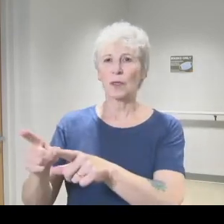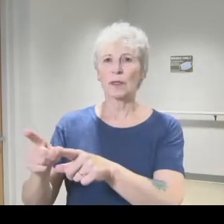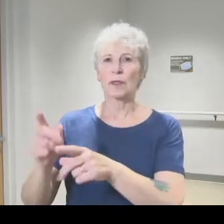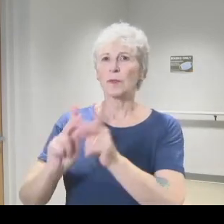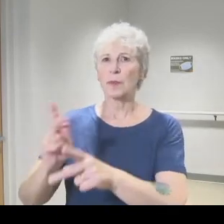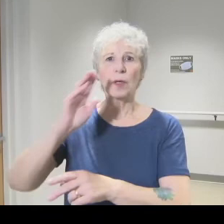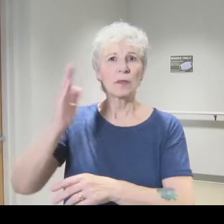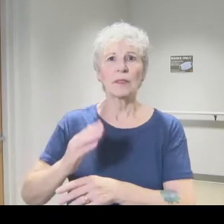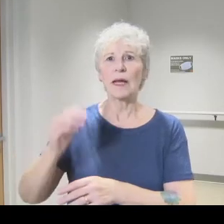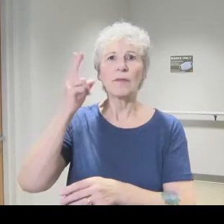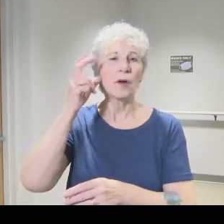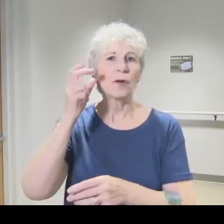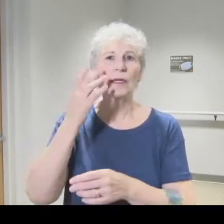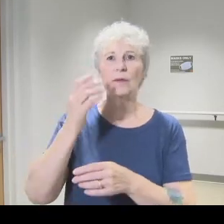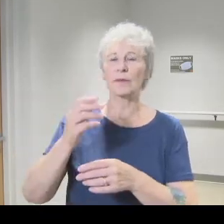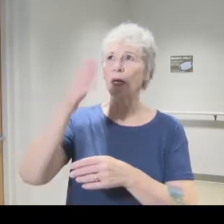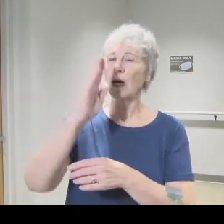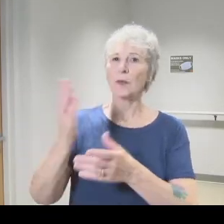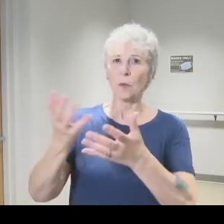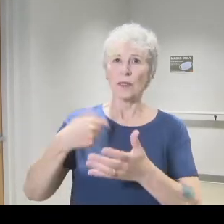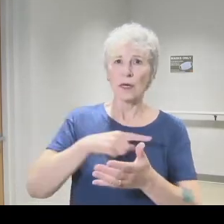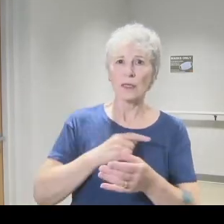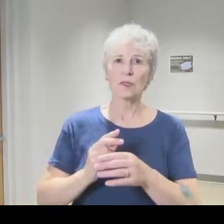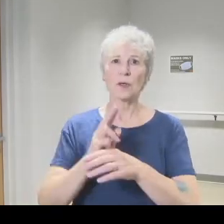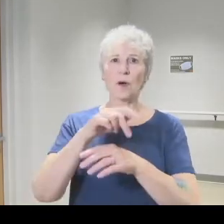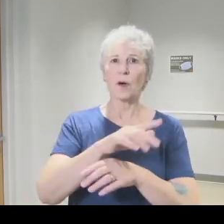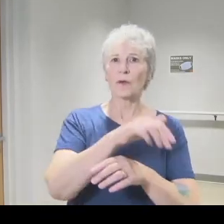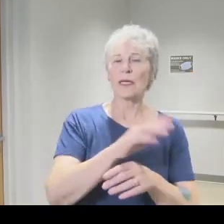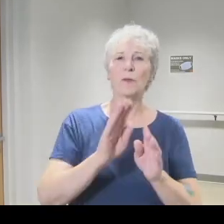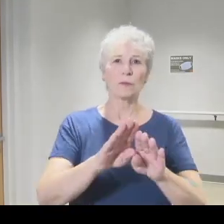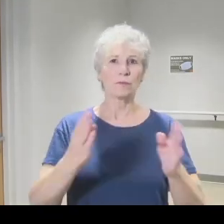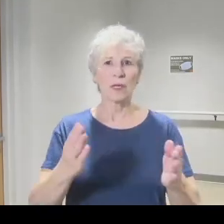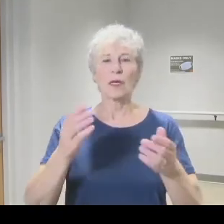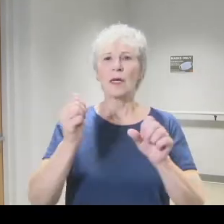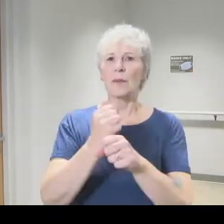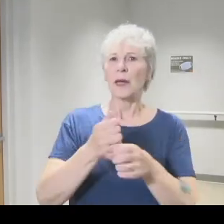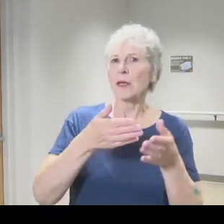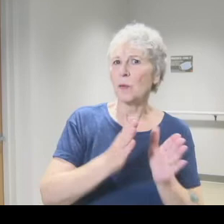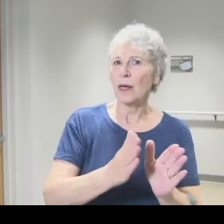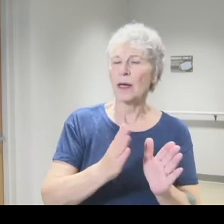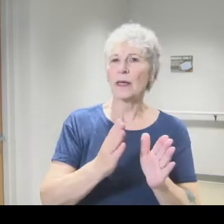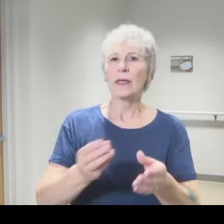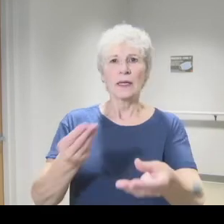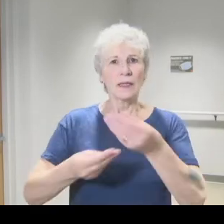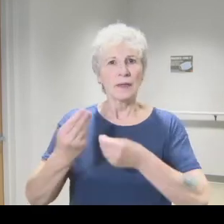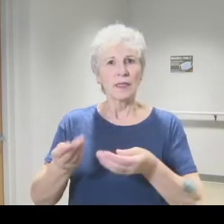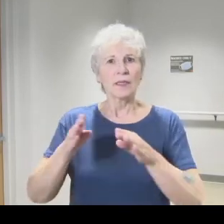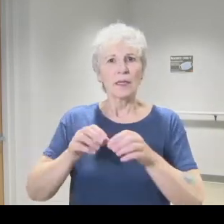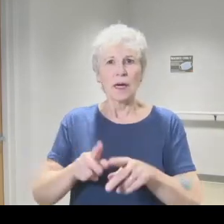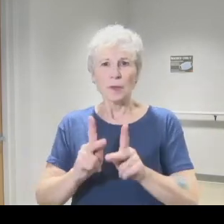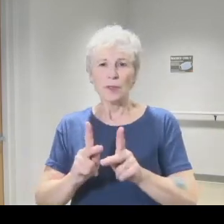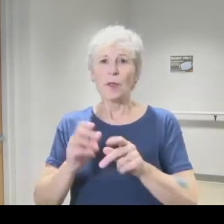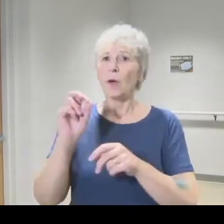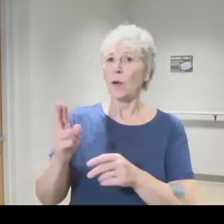And from this, we prayed that if God wanted us in overseas missions, that he would open doors. And if not, that he would close doors and make